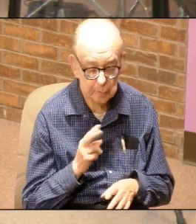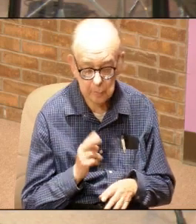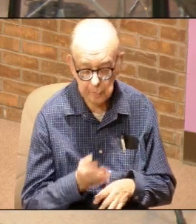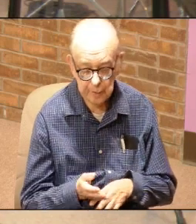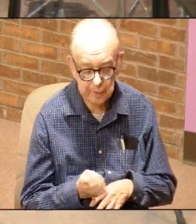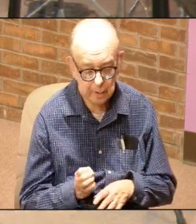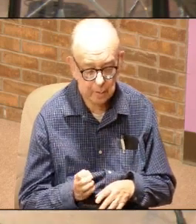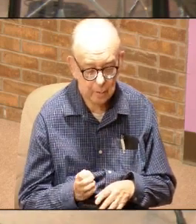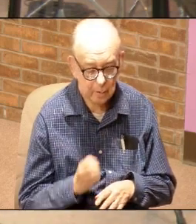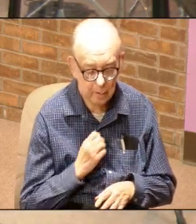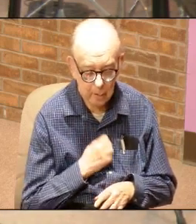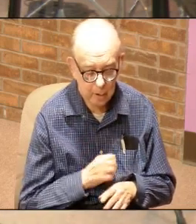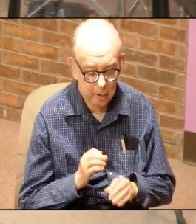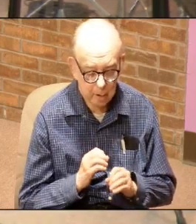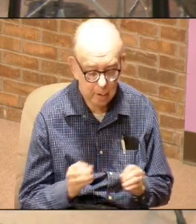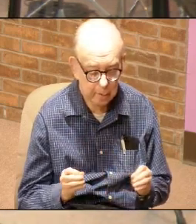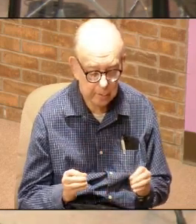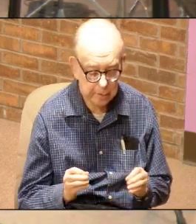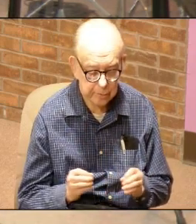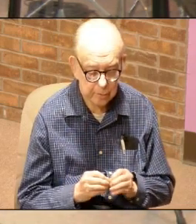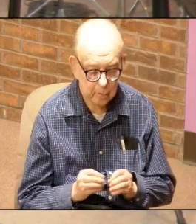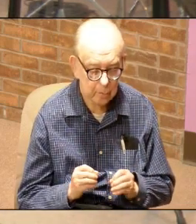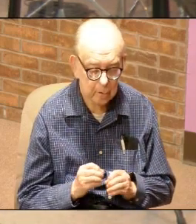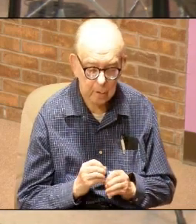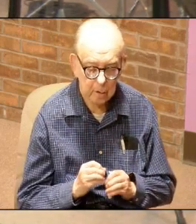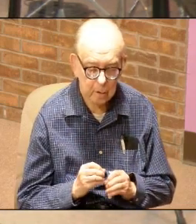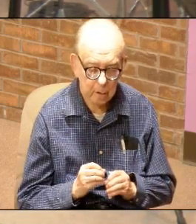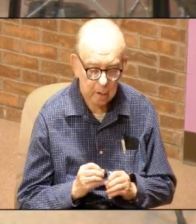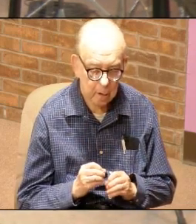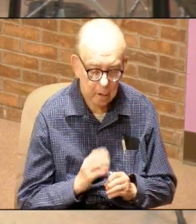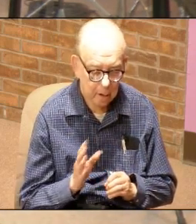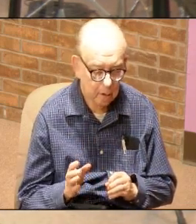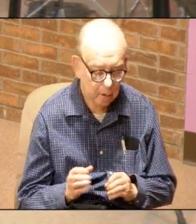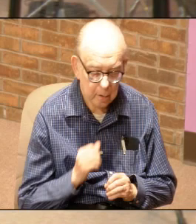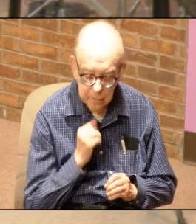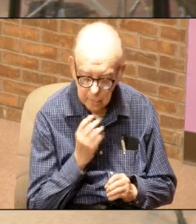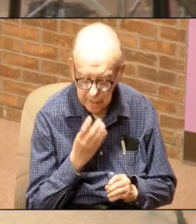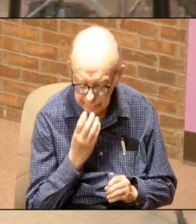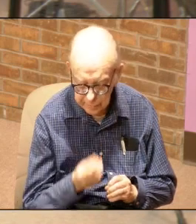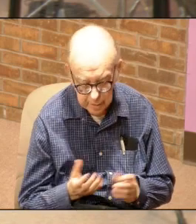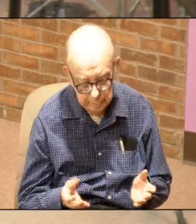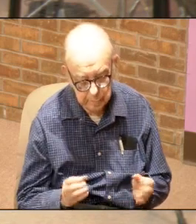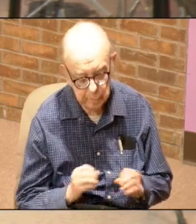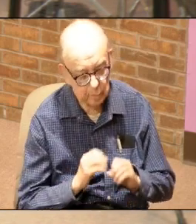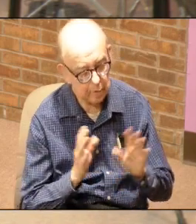I'm sorry. There is no night, so we don't have to go to sleep.